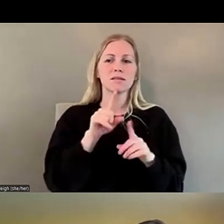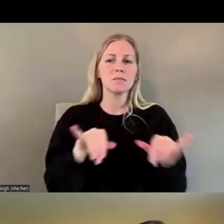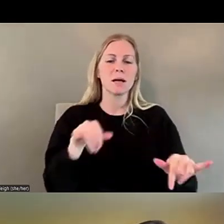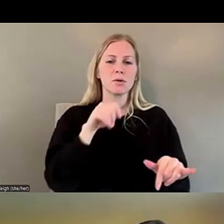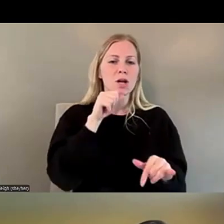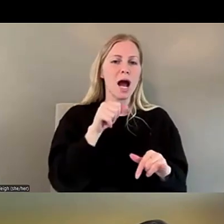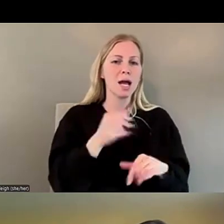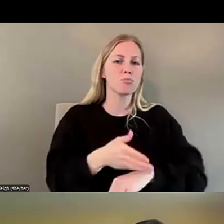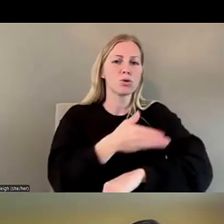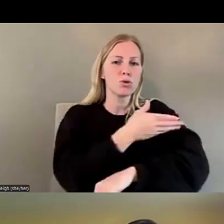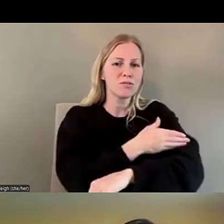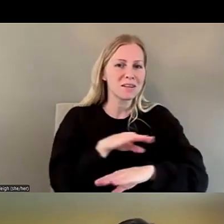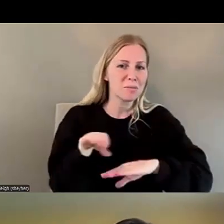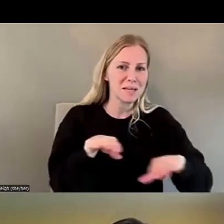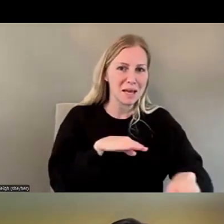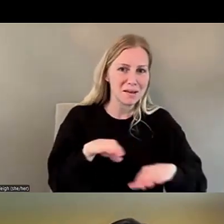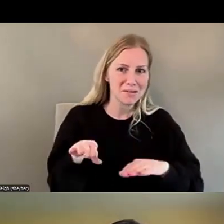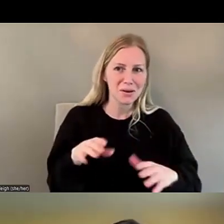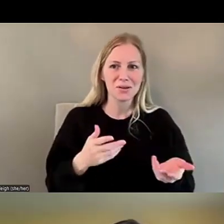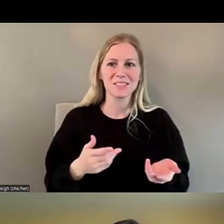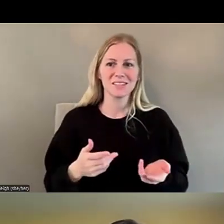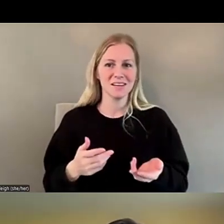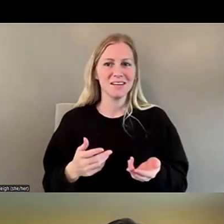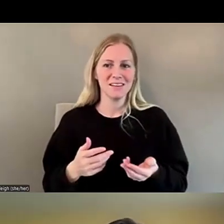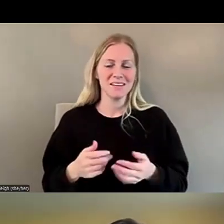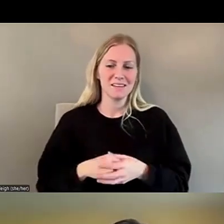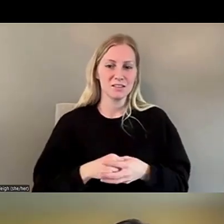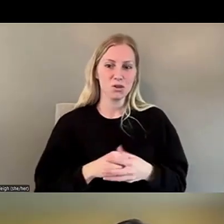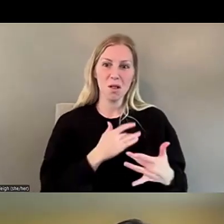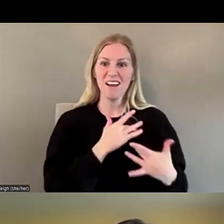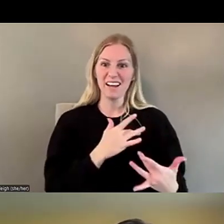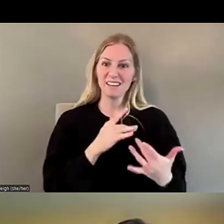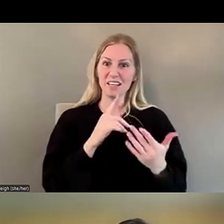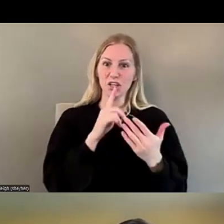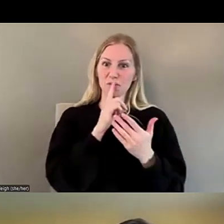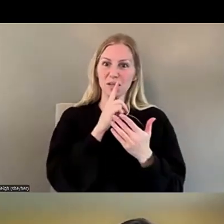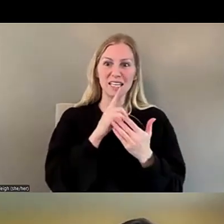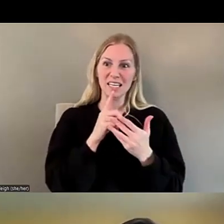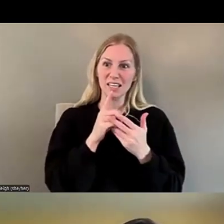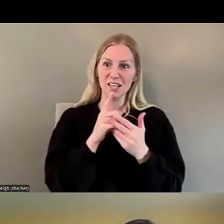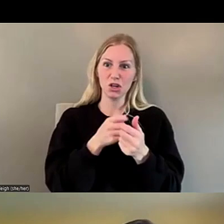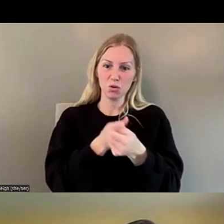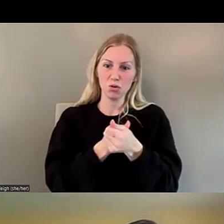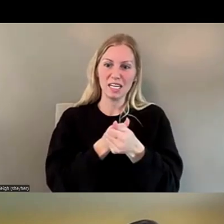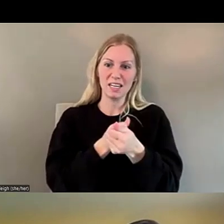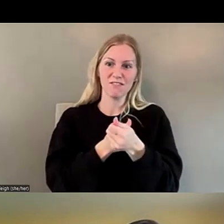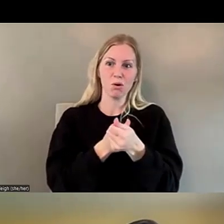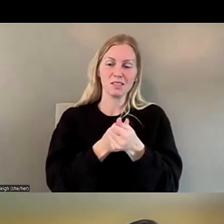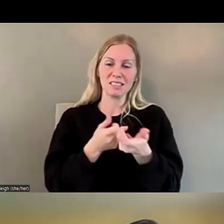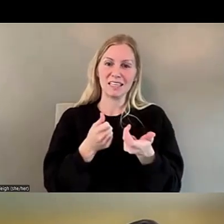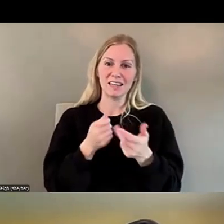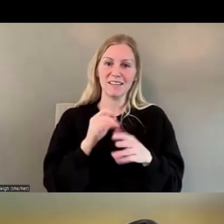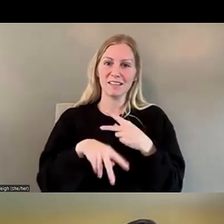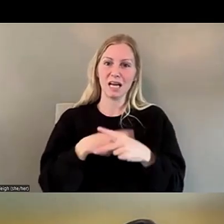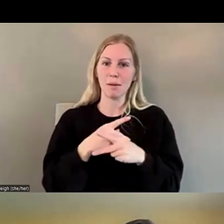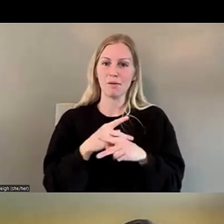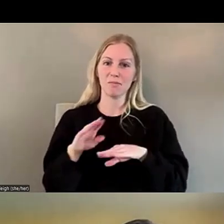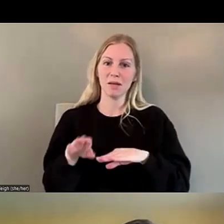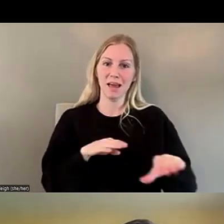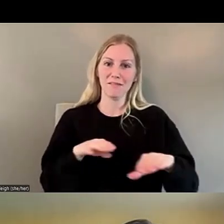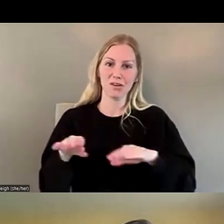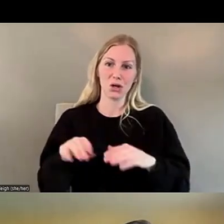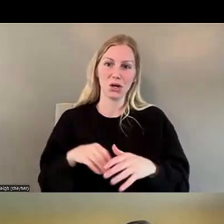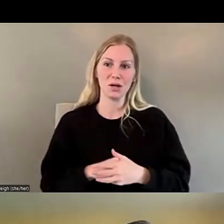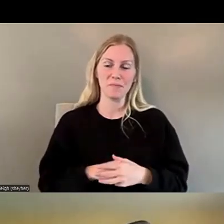are. You're very likely reinforcing those behaviors. And I just think that